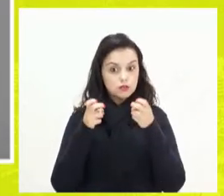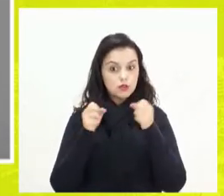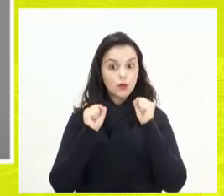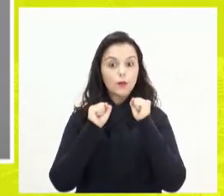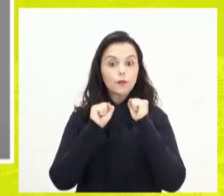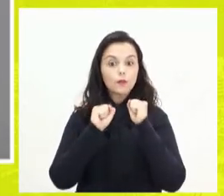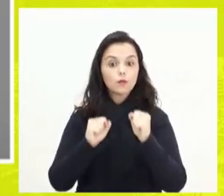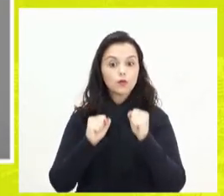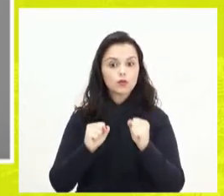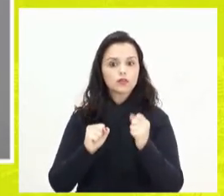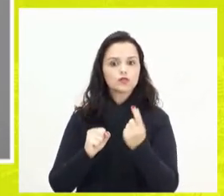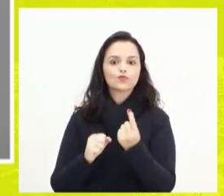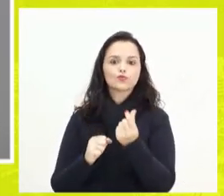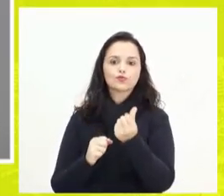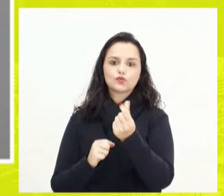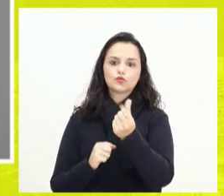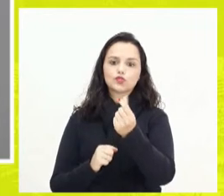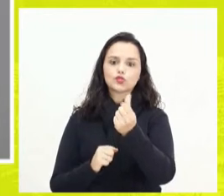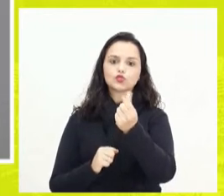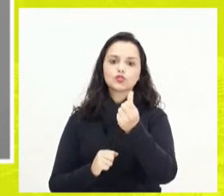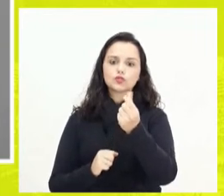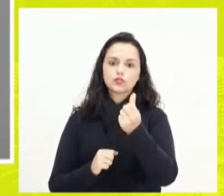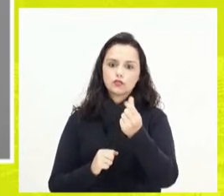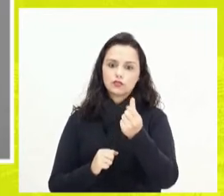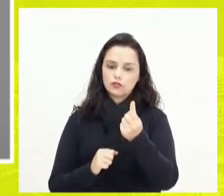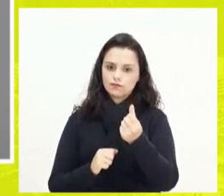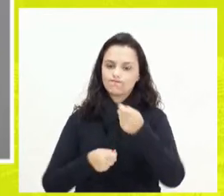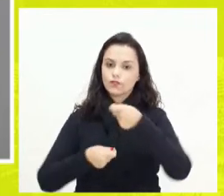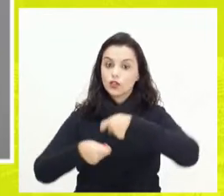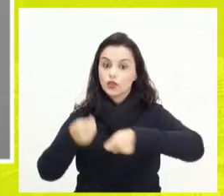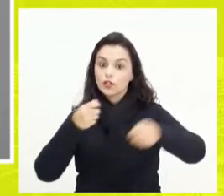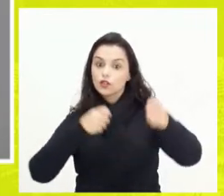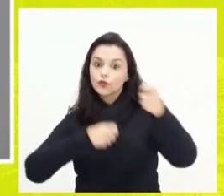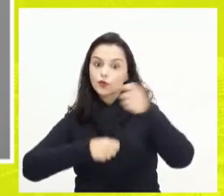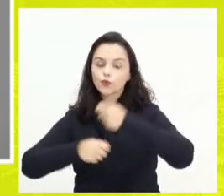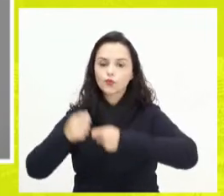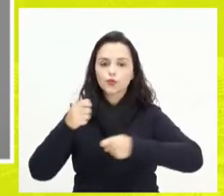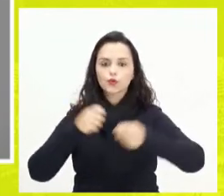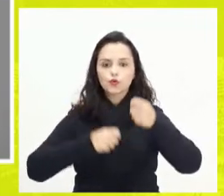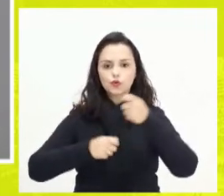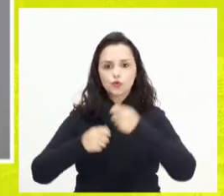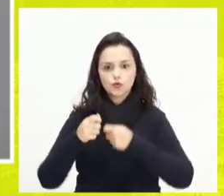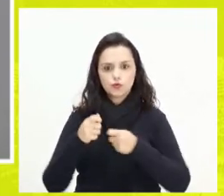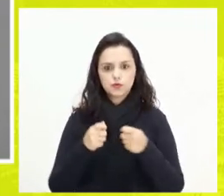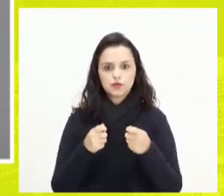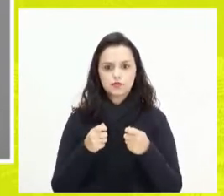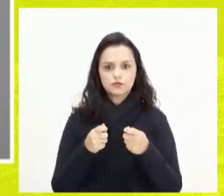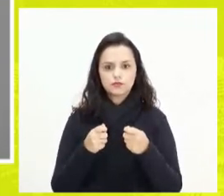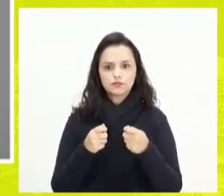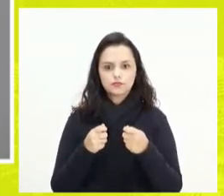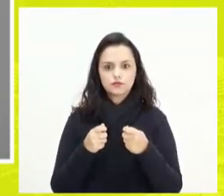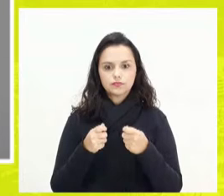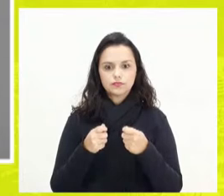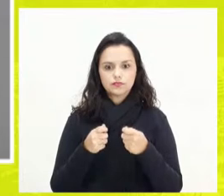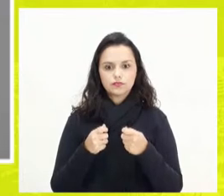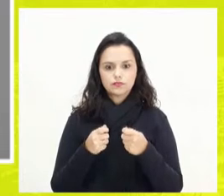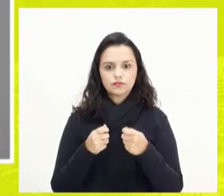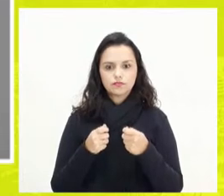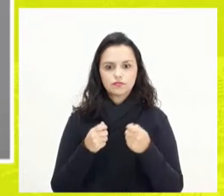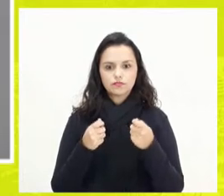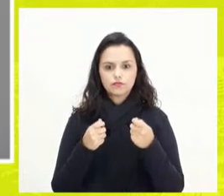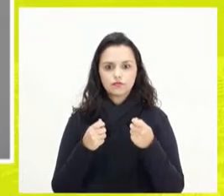where we saw the power of money you know the economic of